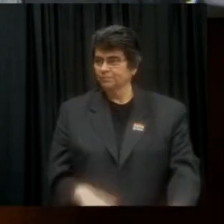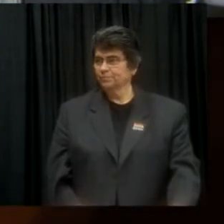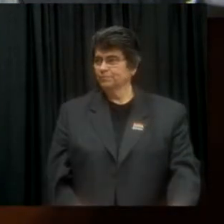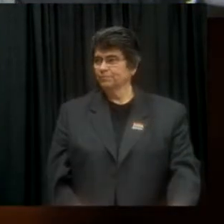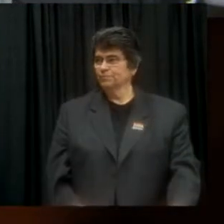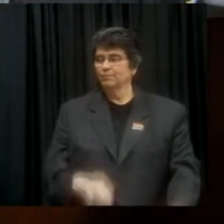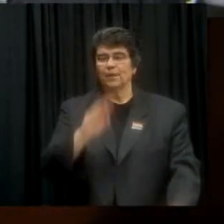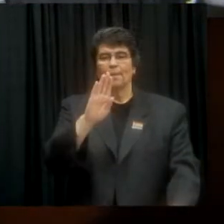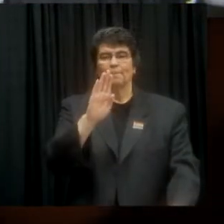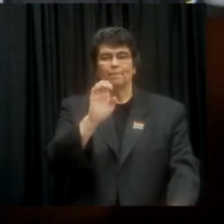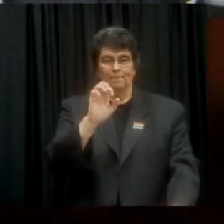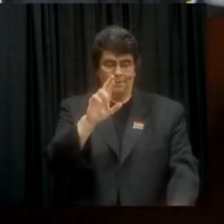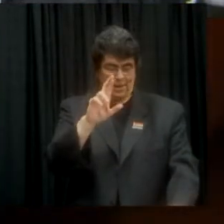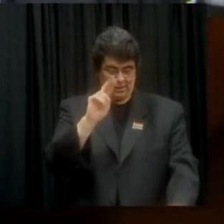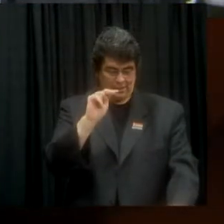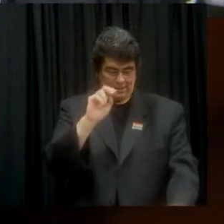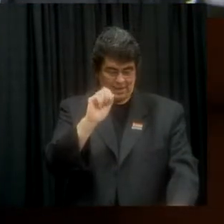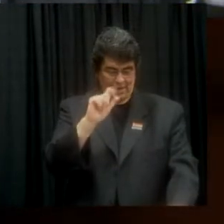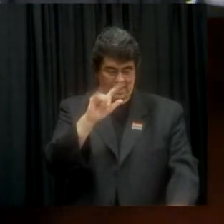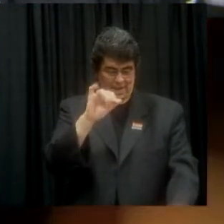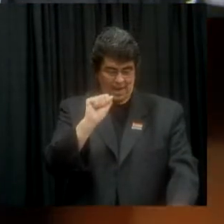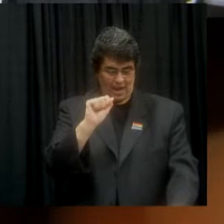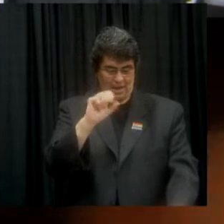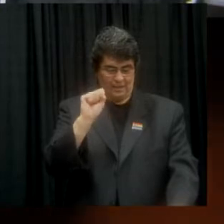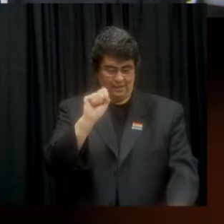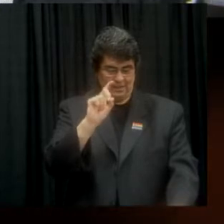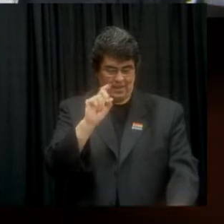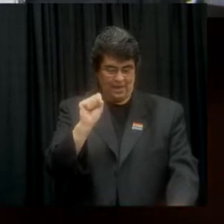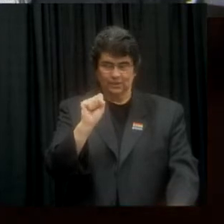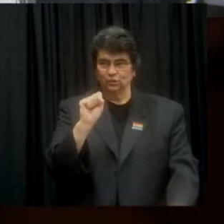sorry. Bernalia Strong Ramirez.